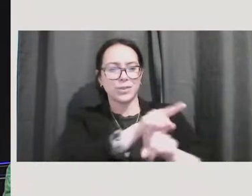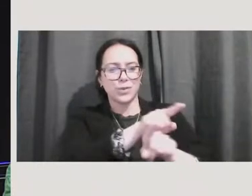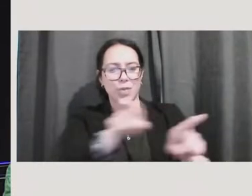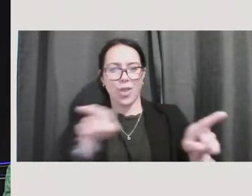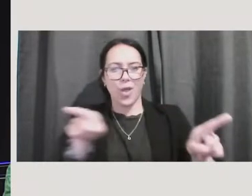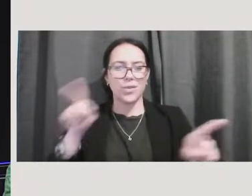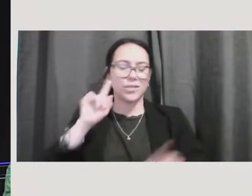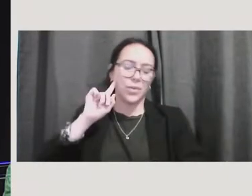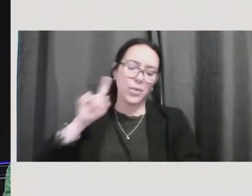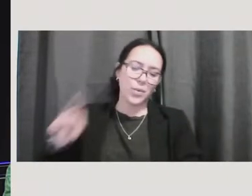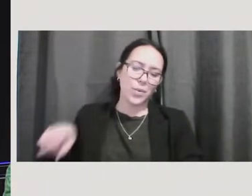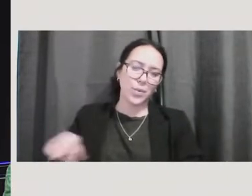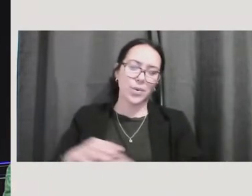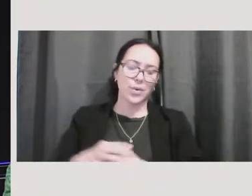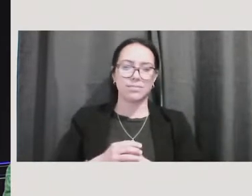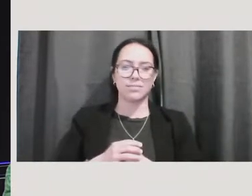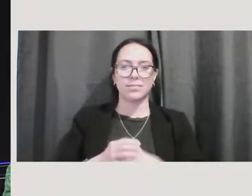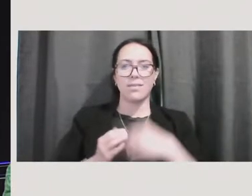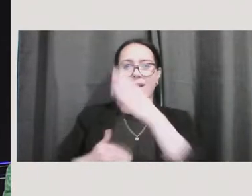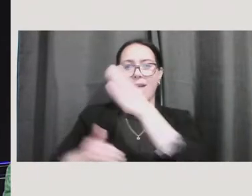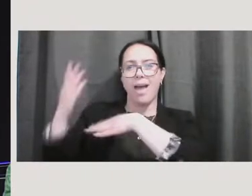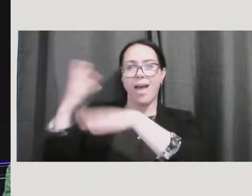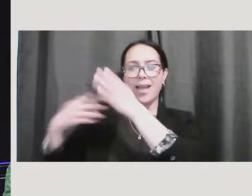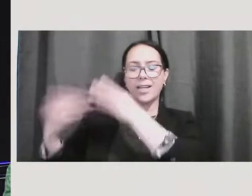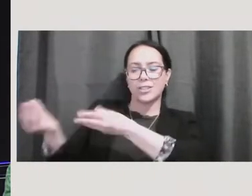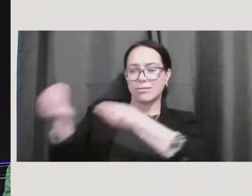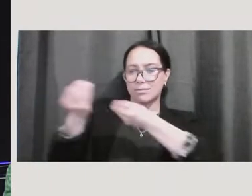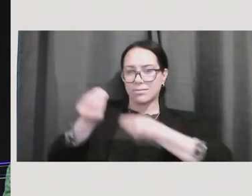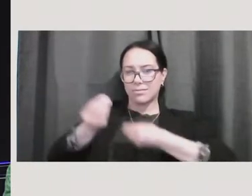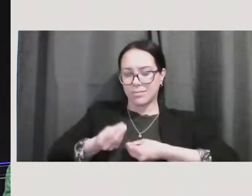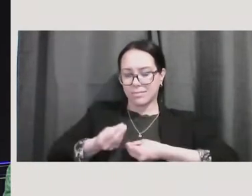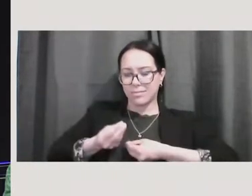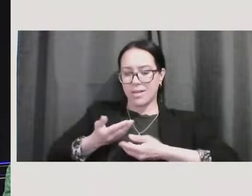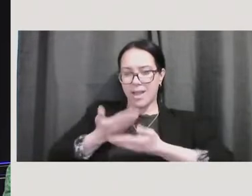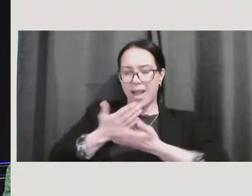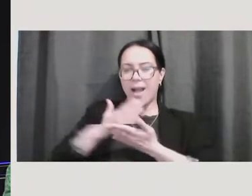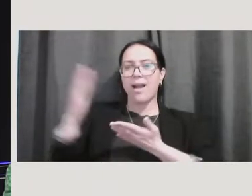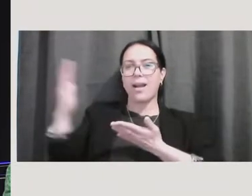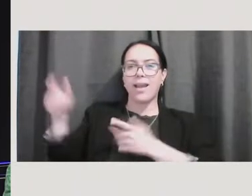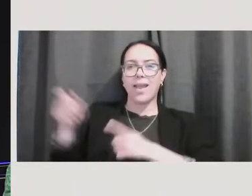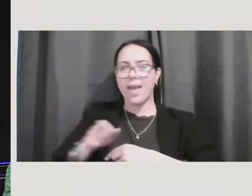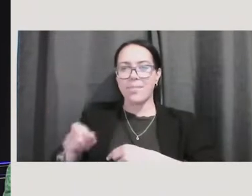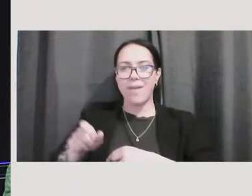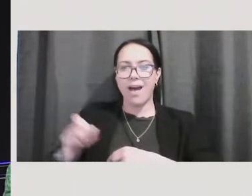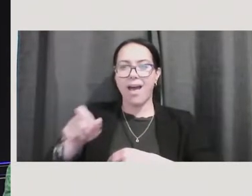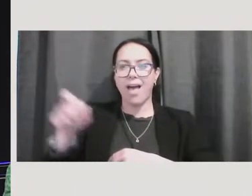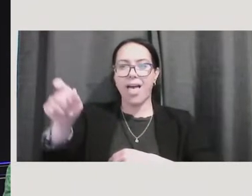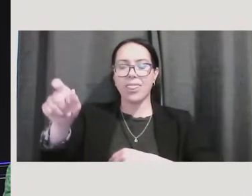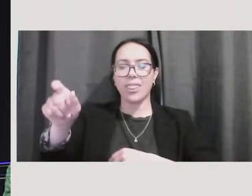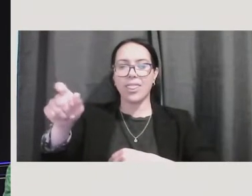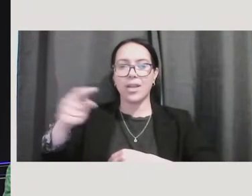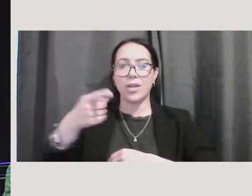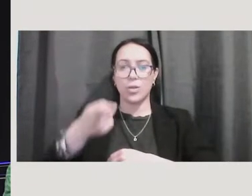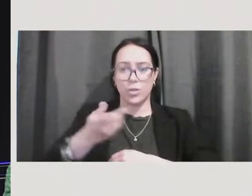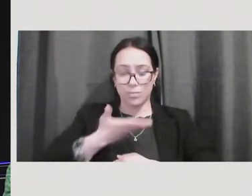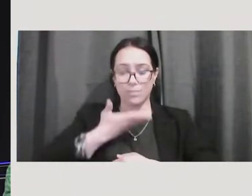path you hold your head high for every bald head